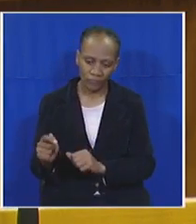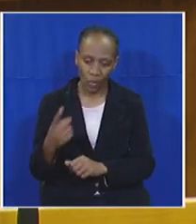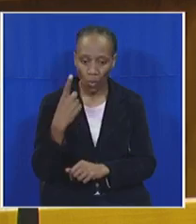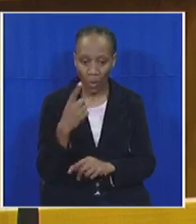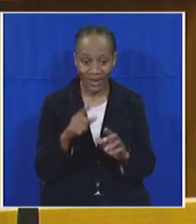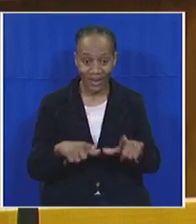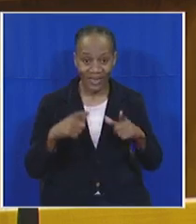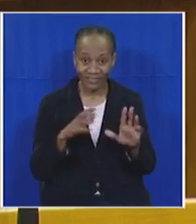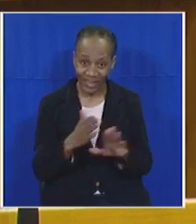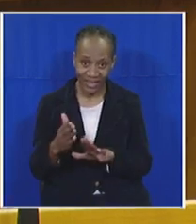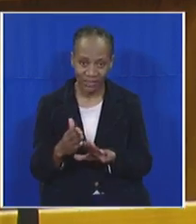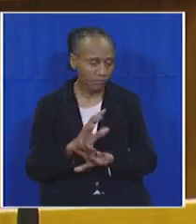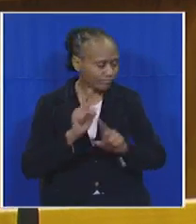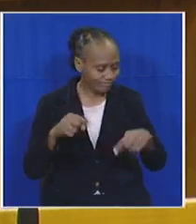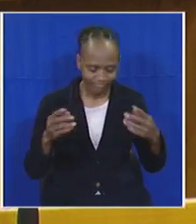too many.